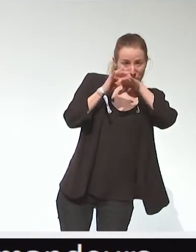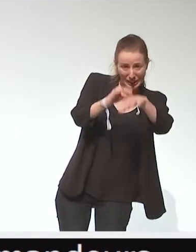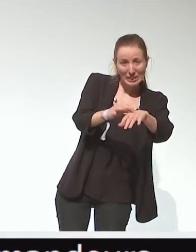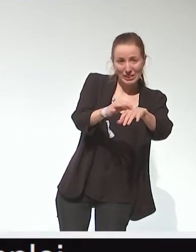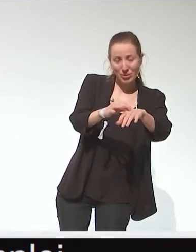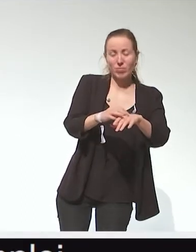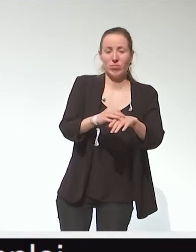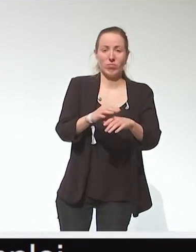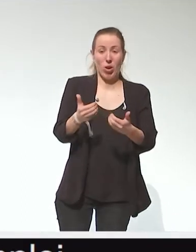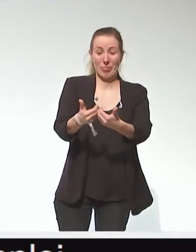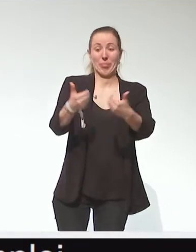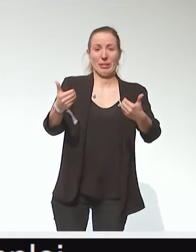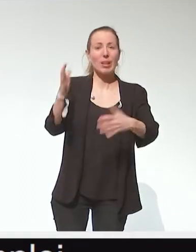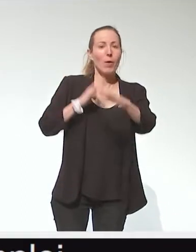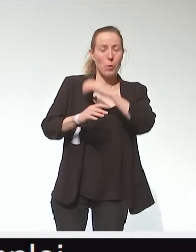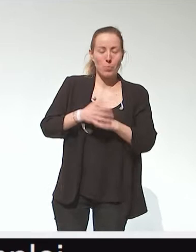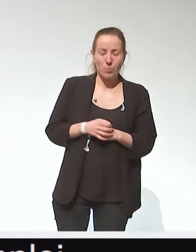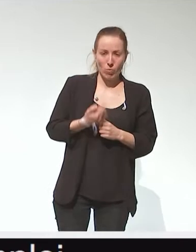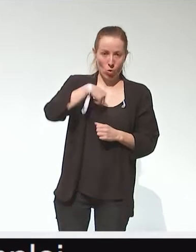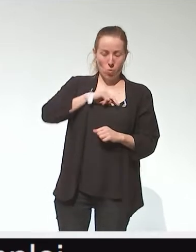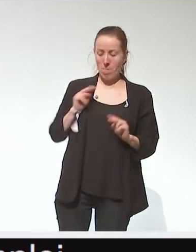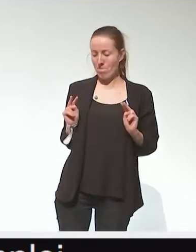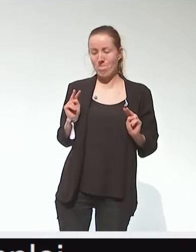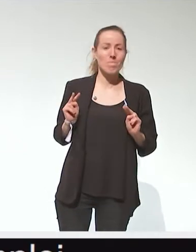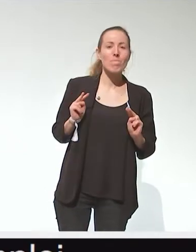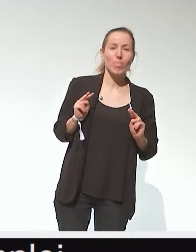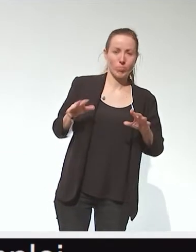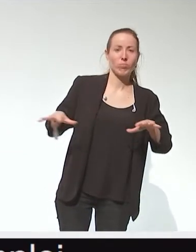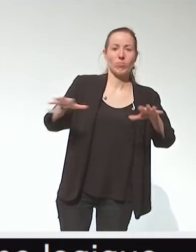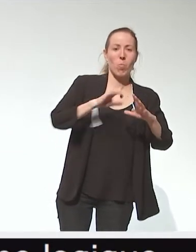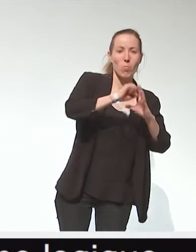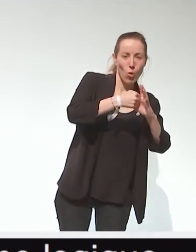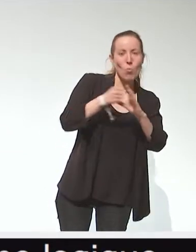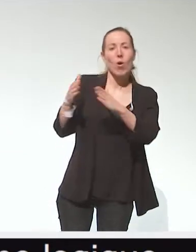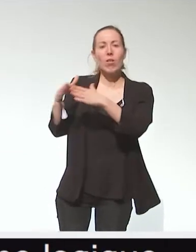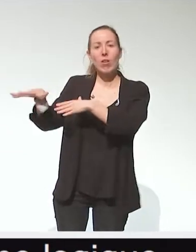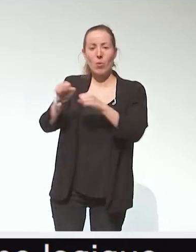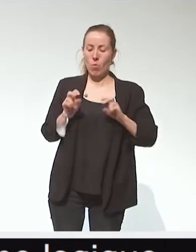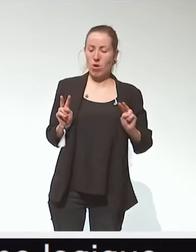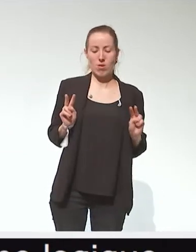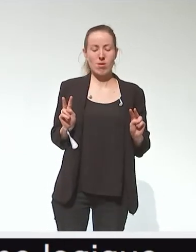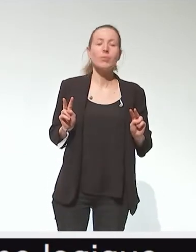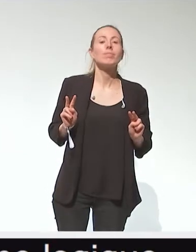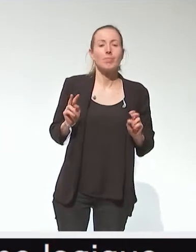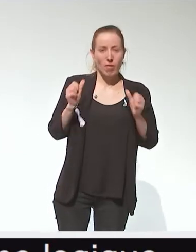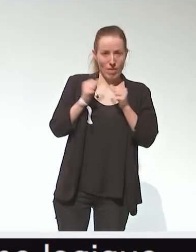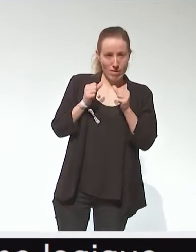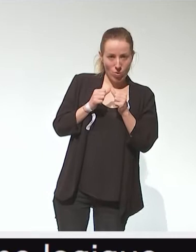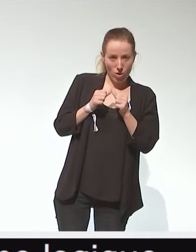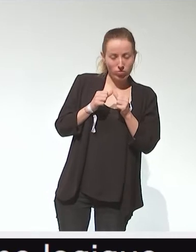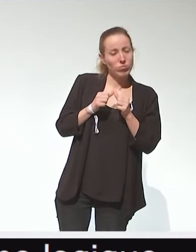with a completely separated or silo logic. With this coordination of the